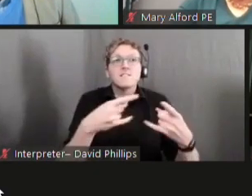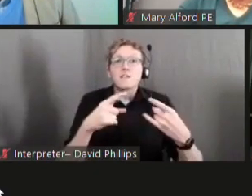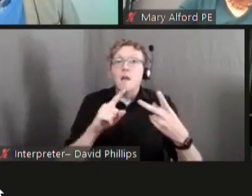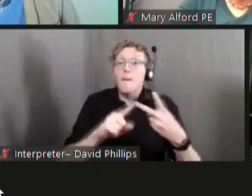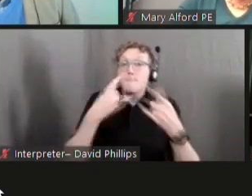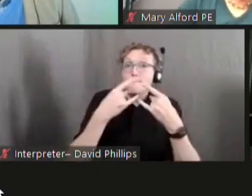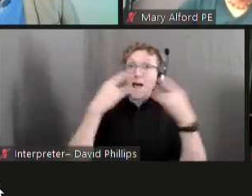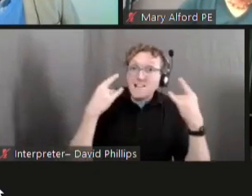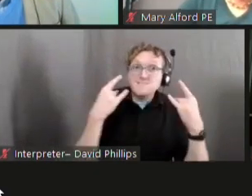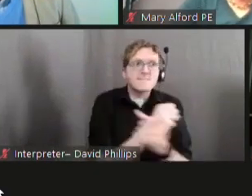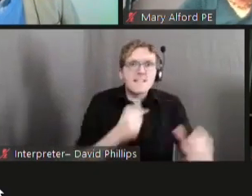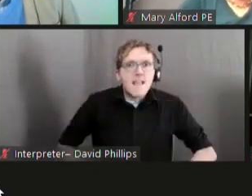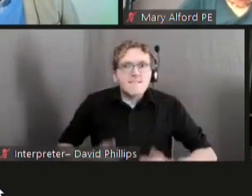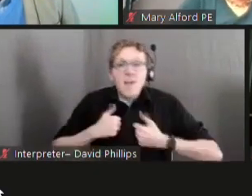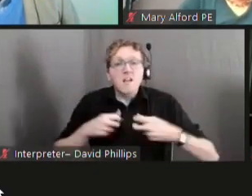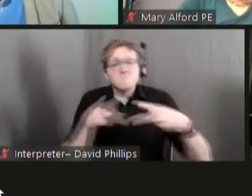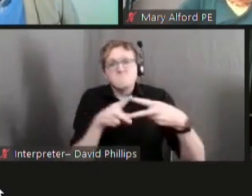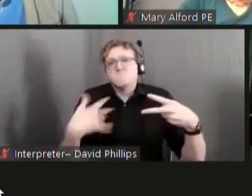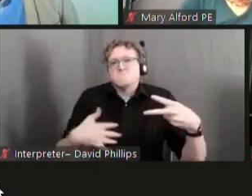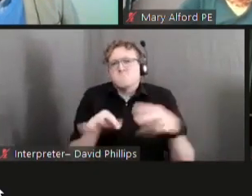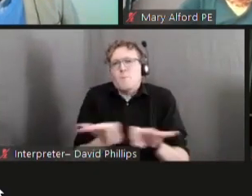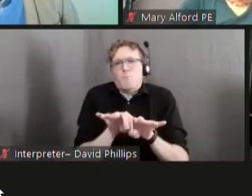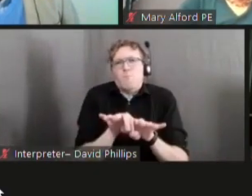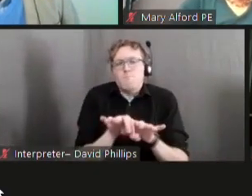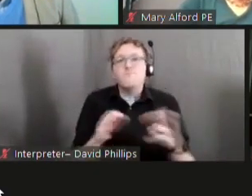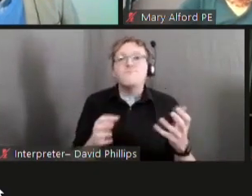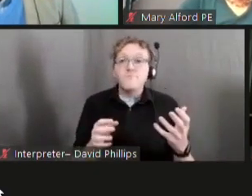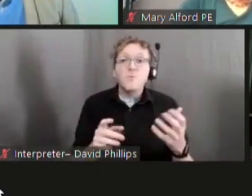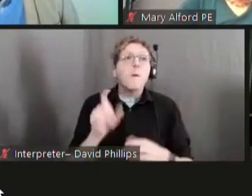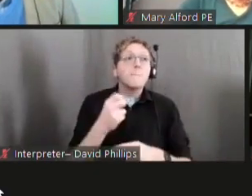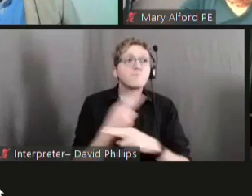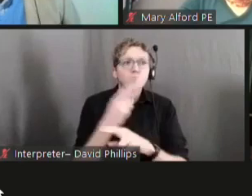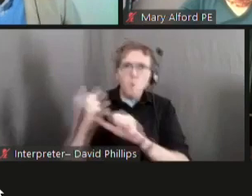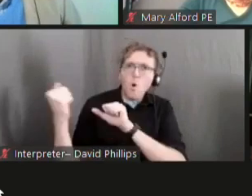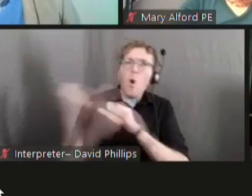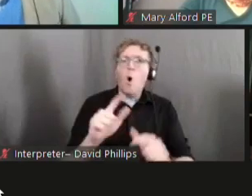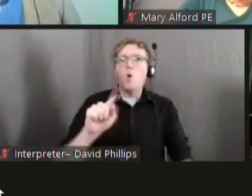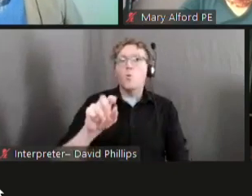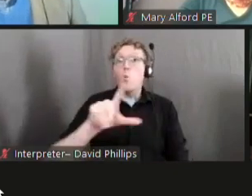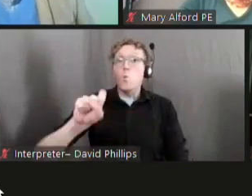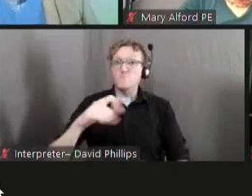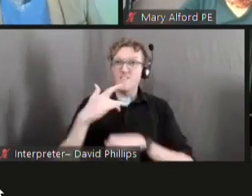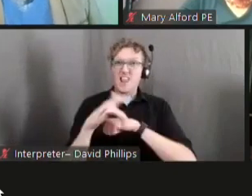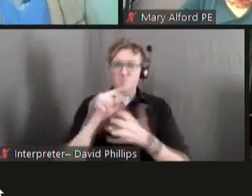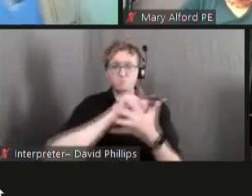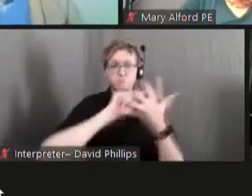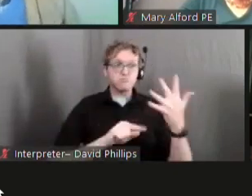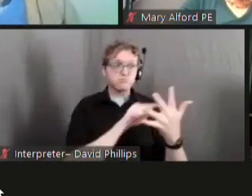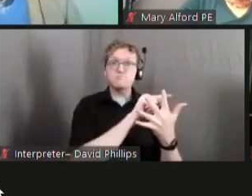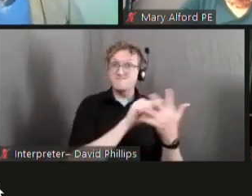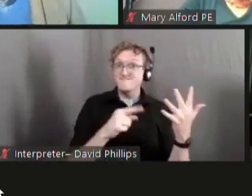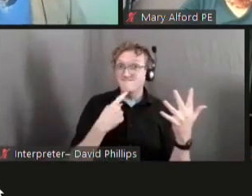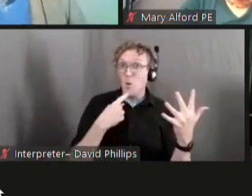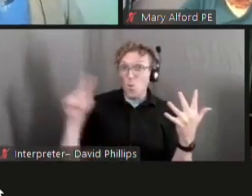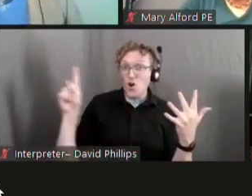it's incredibly important. So in other words, we need to use all the tools at our disposal because they work. We've got to get that last,